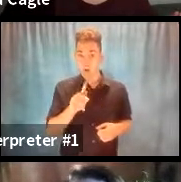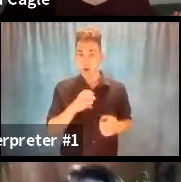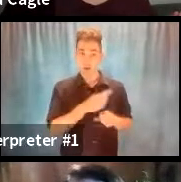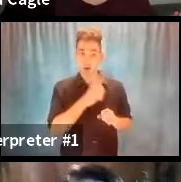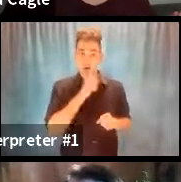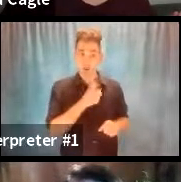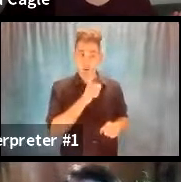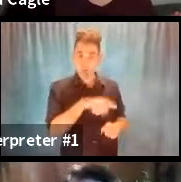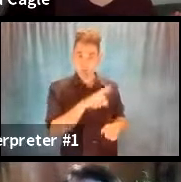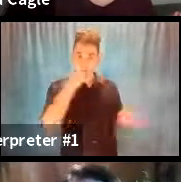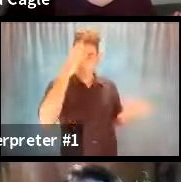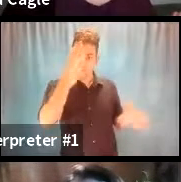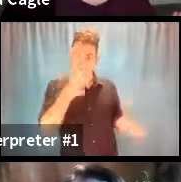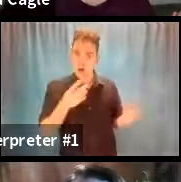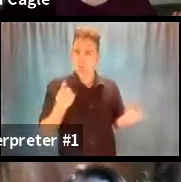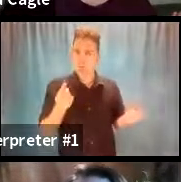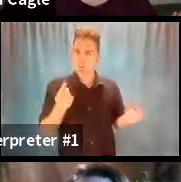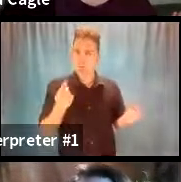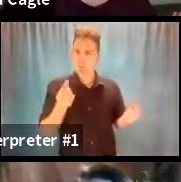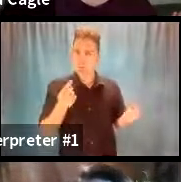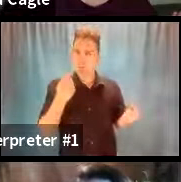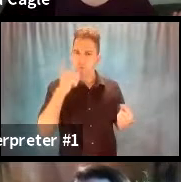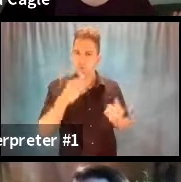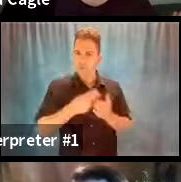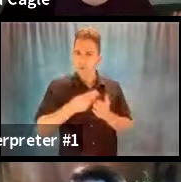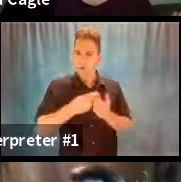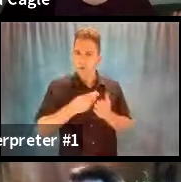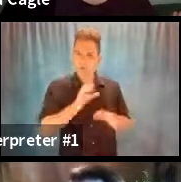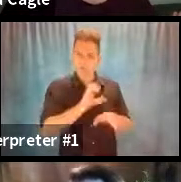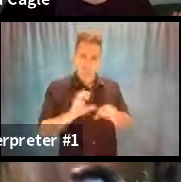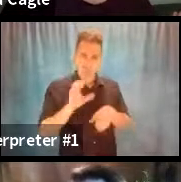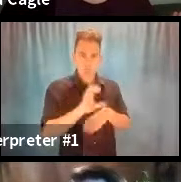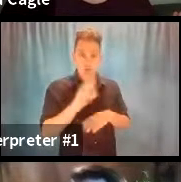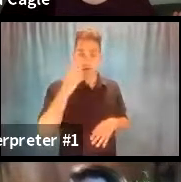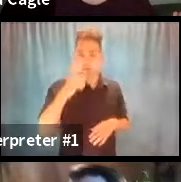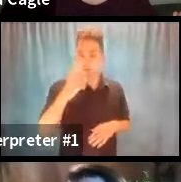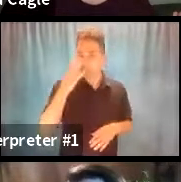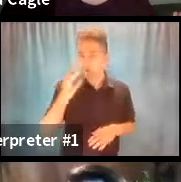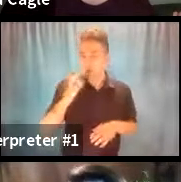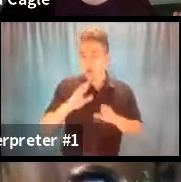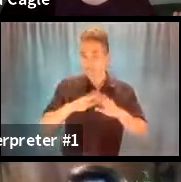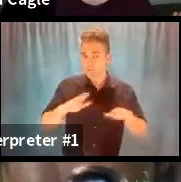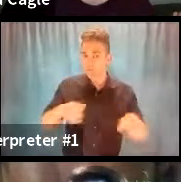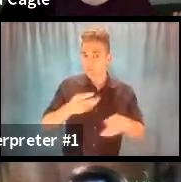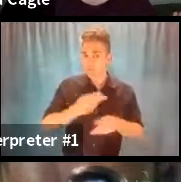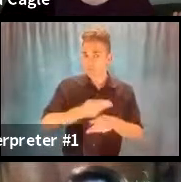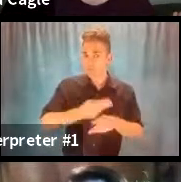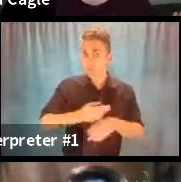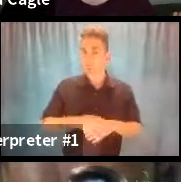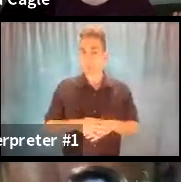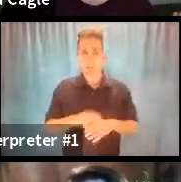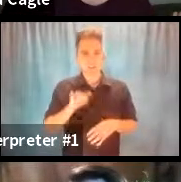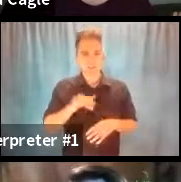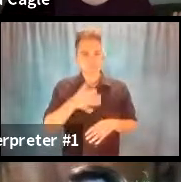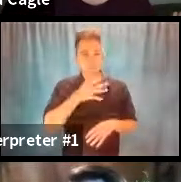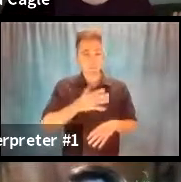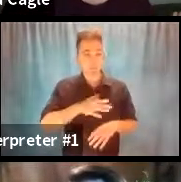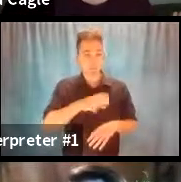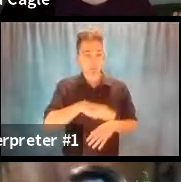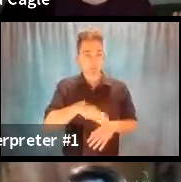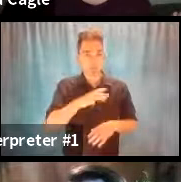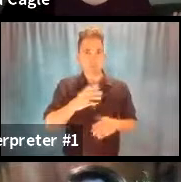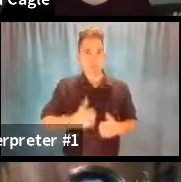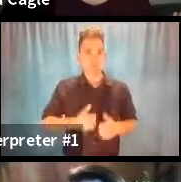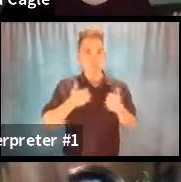that's allocated for early childhood. Those ladies live in the neighborhood, and we want to see that they